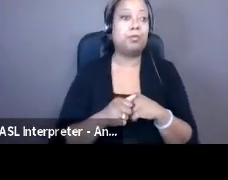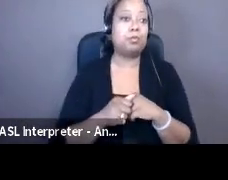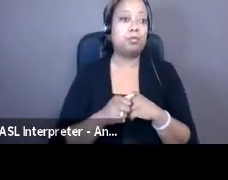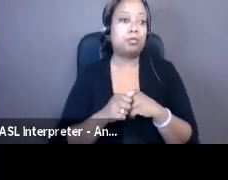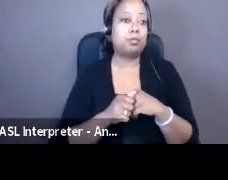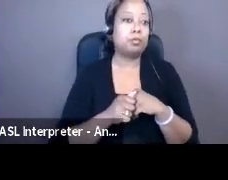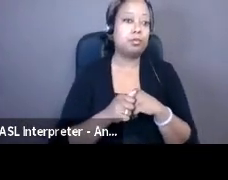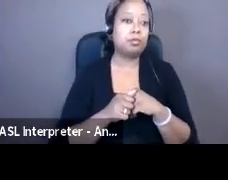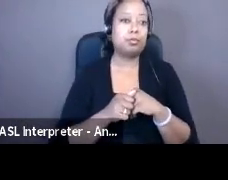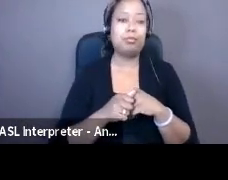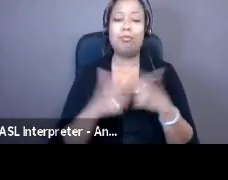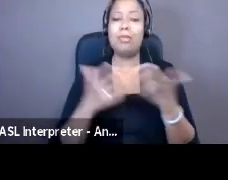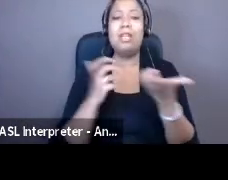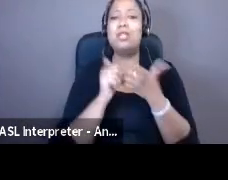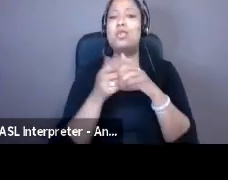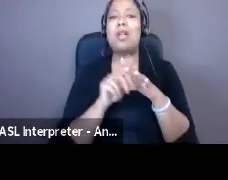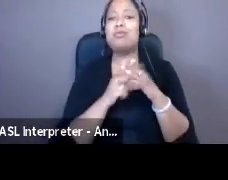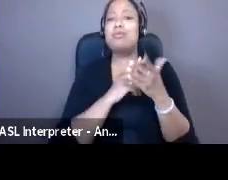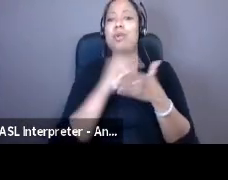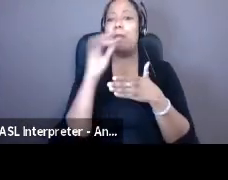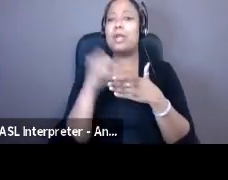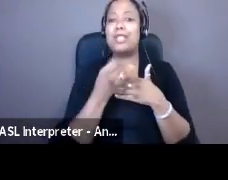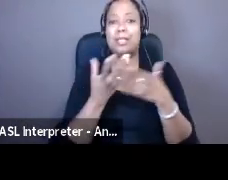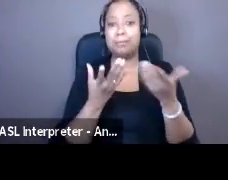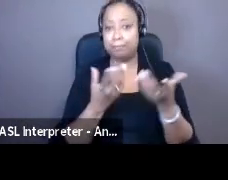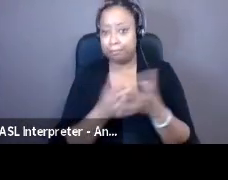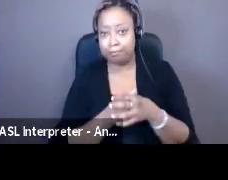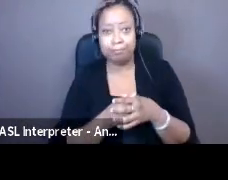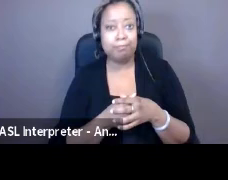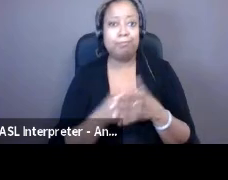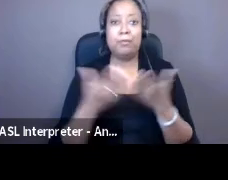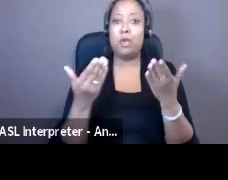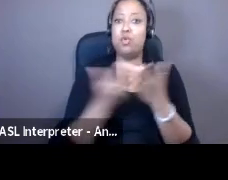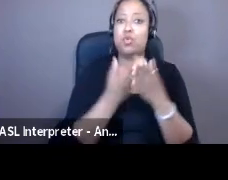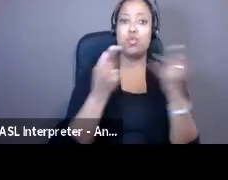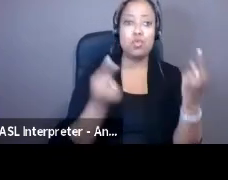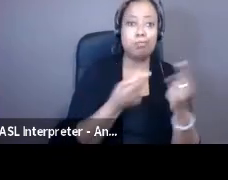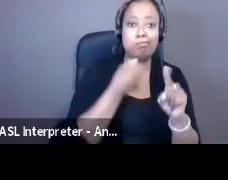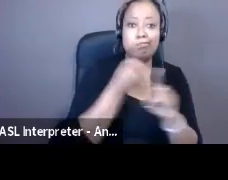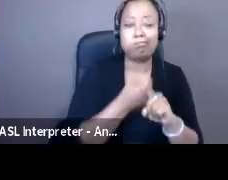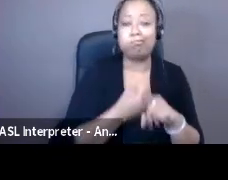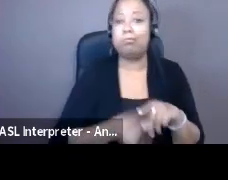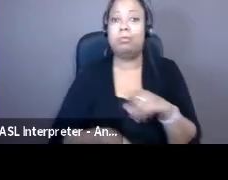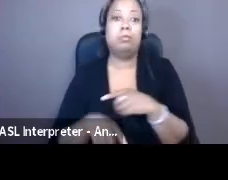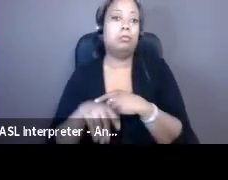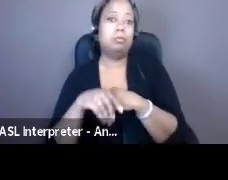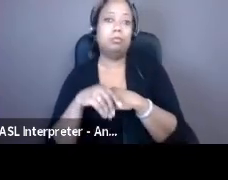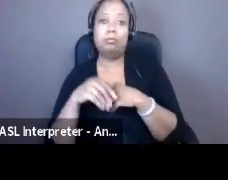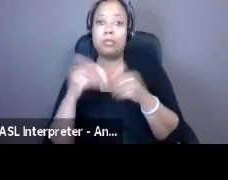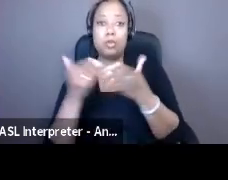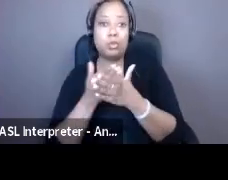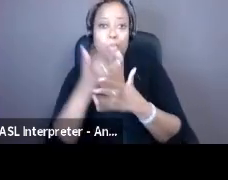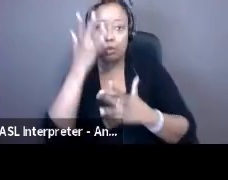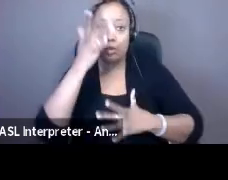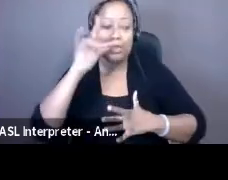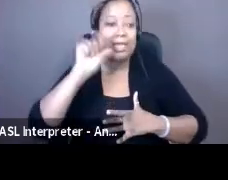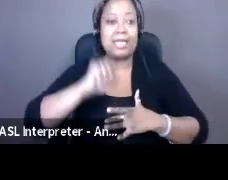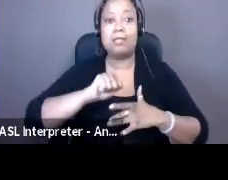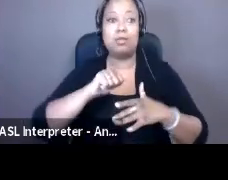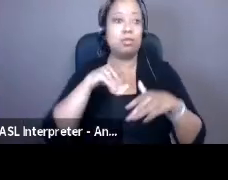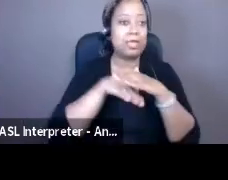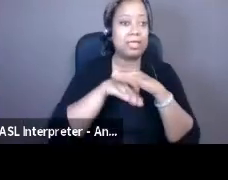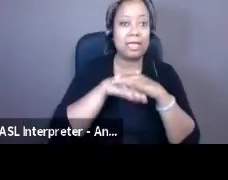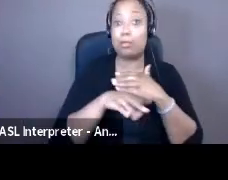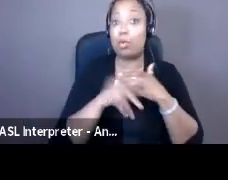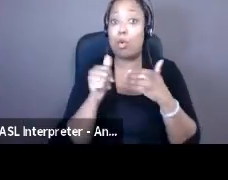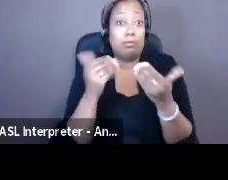So how do you get started on a project if you have a new injury or a new condition that you need to make your house accessible, or you're building a new